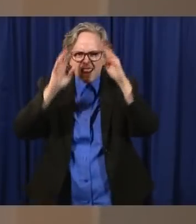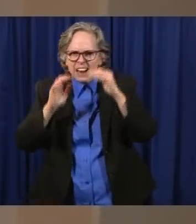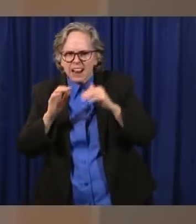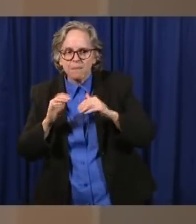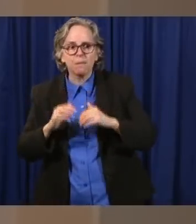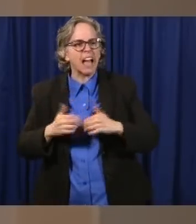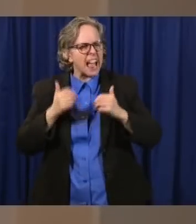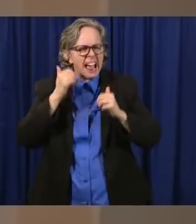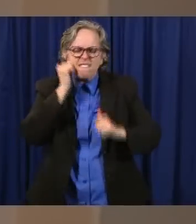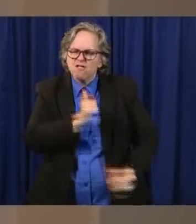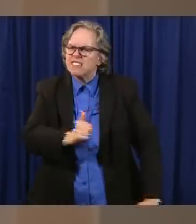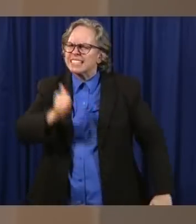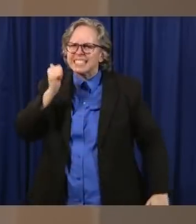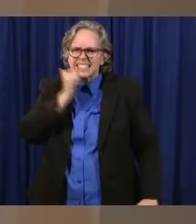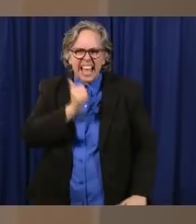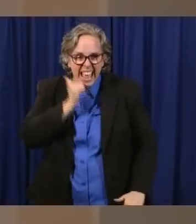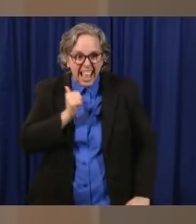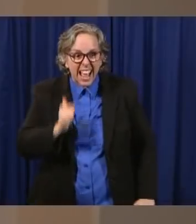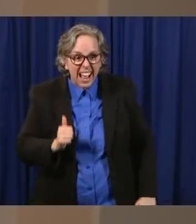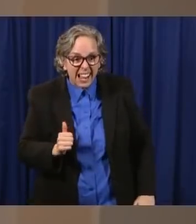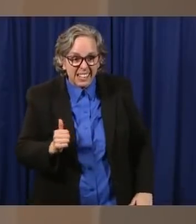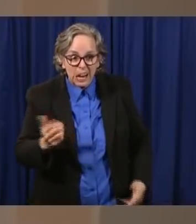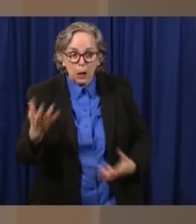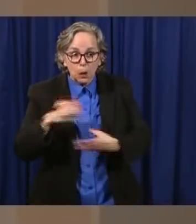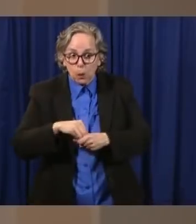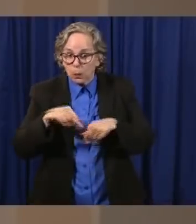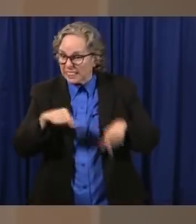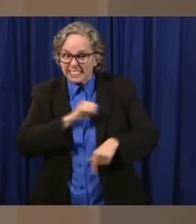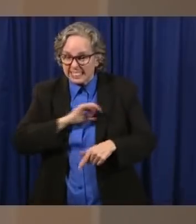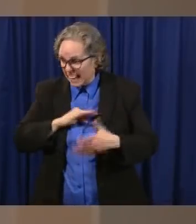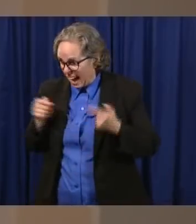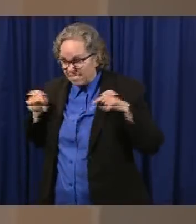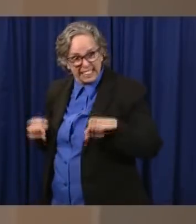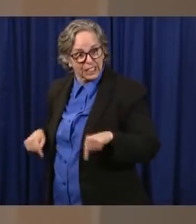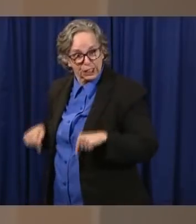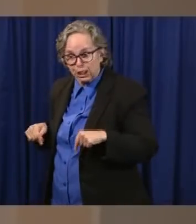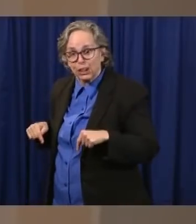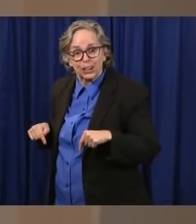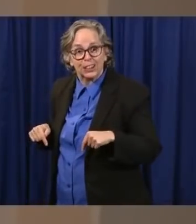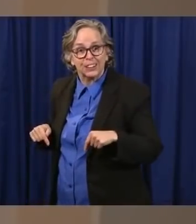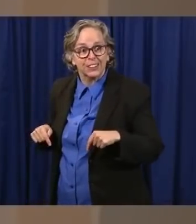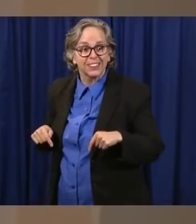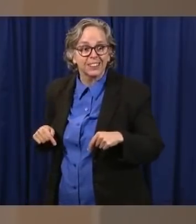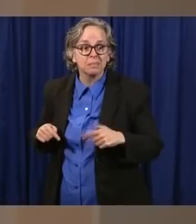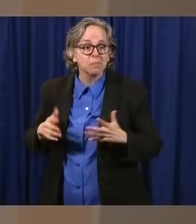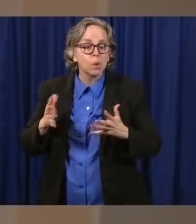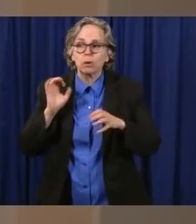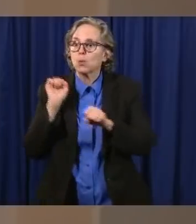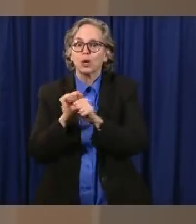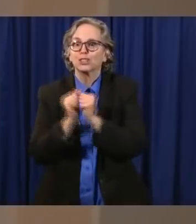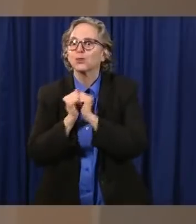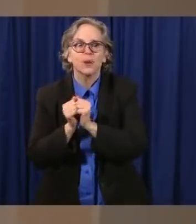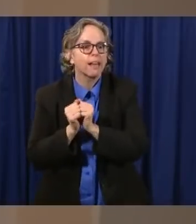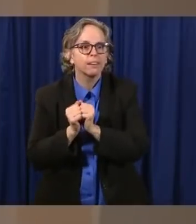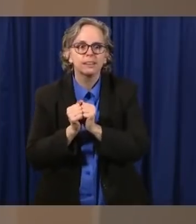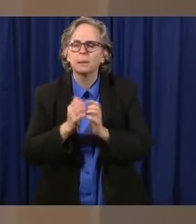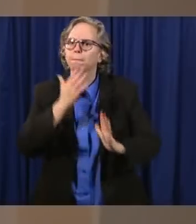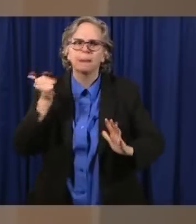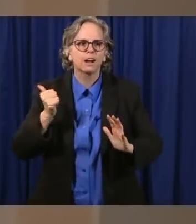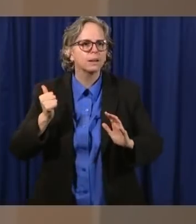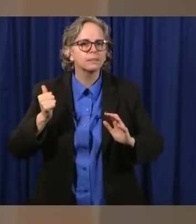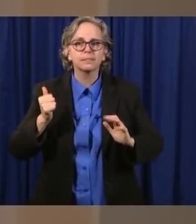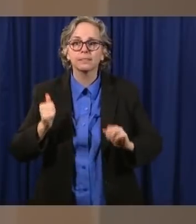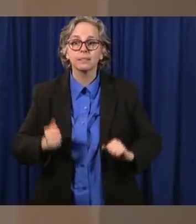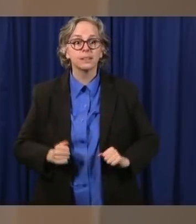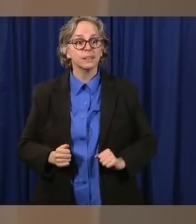day, including our staff, who are working to try to make this better. And then the governor touched on all the people out